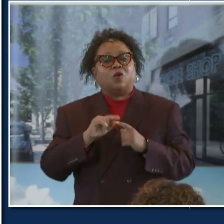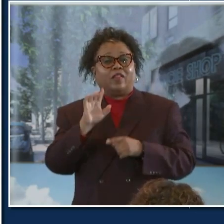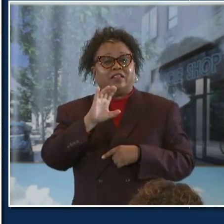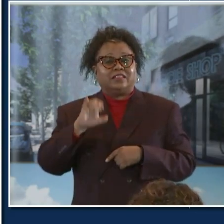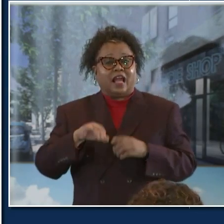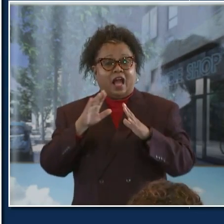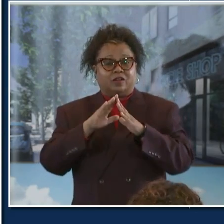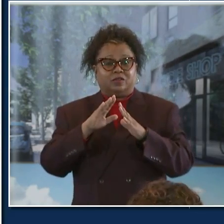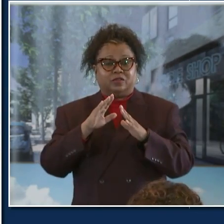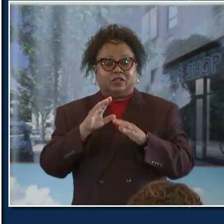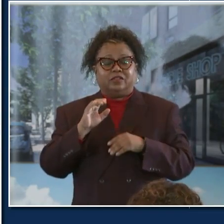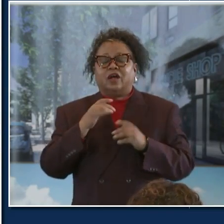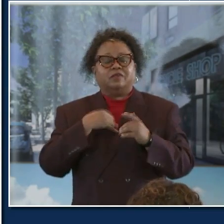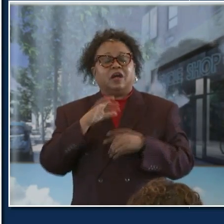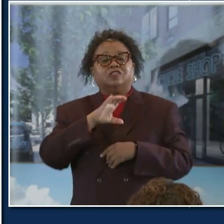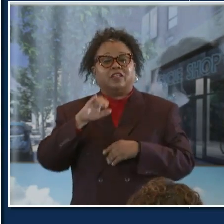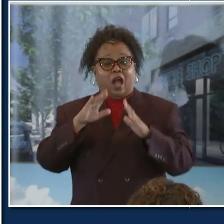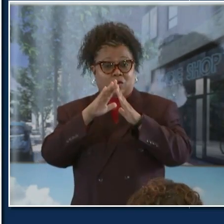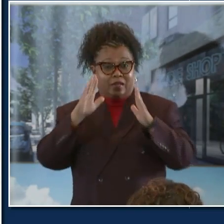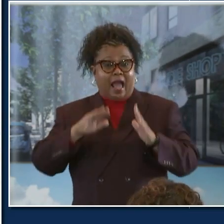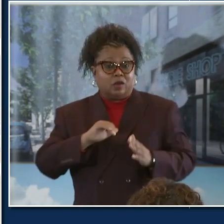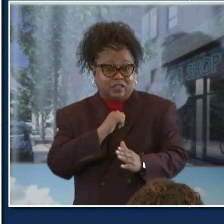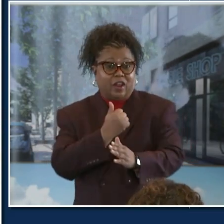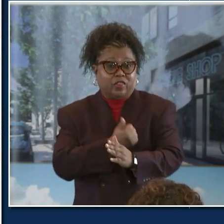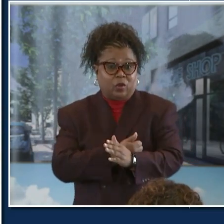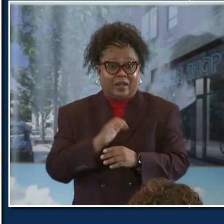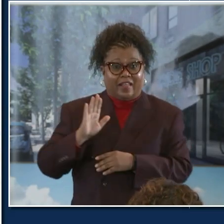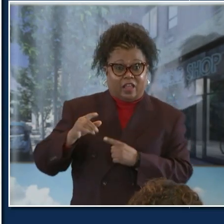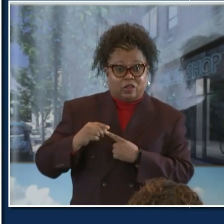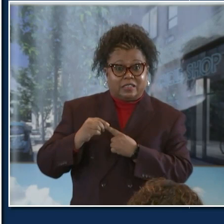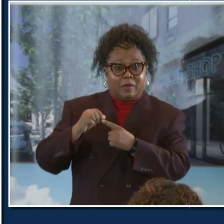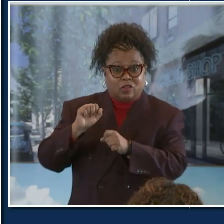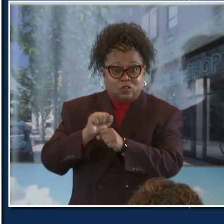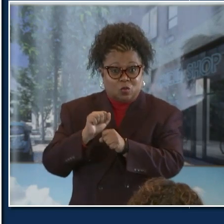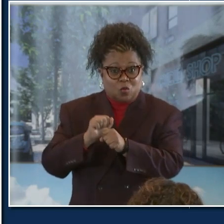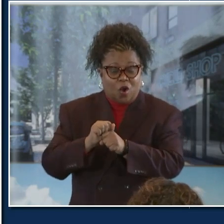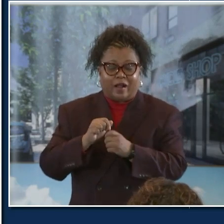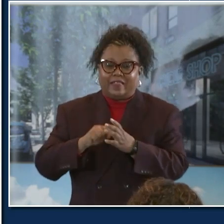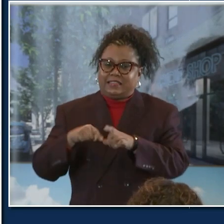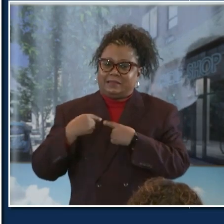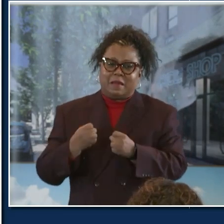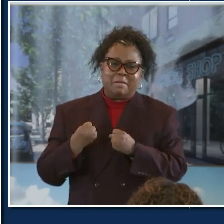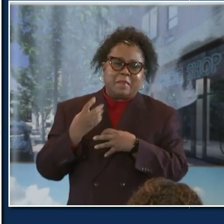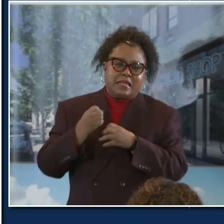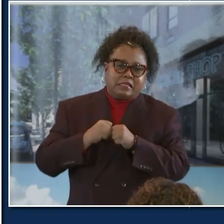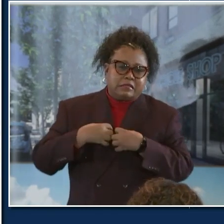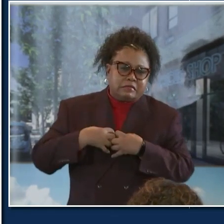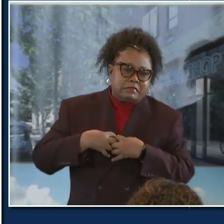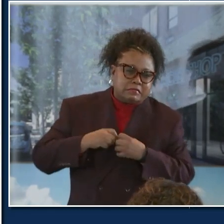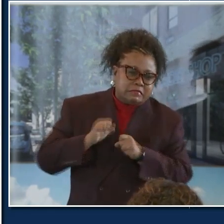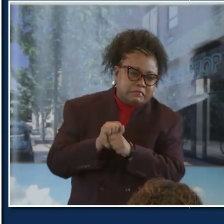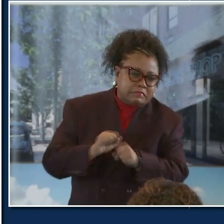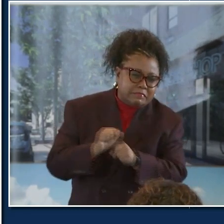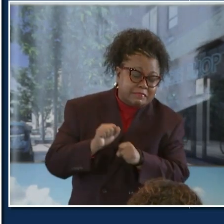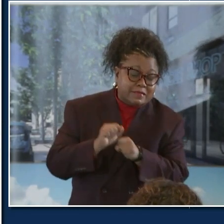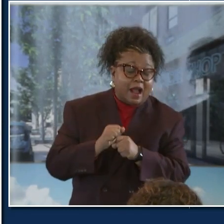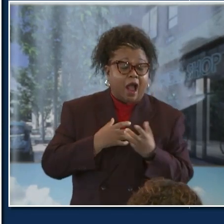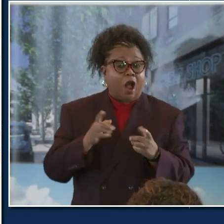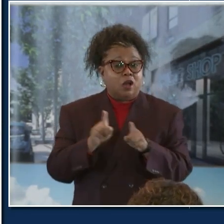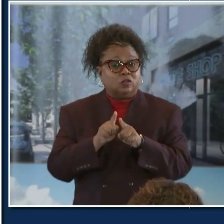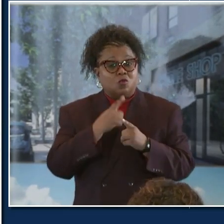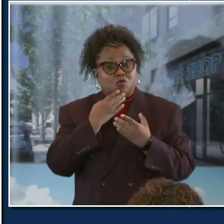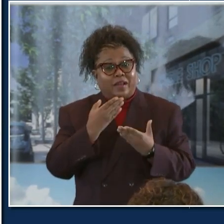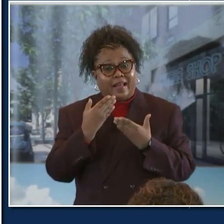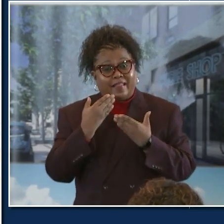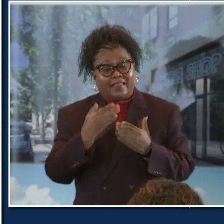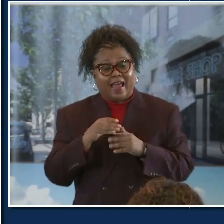Chicago Housing Authority and their special work. This has been years in the making. I also want to especially